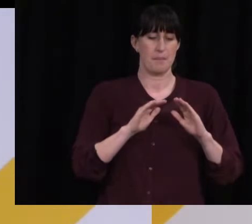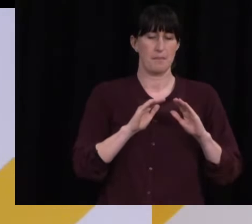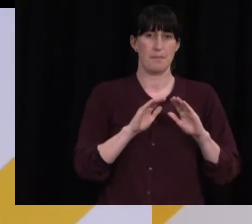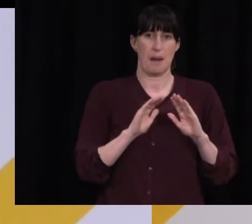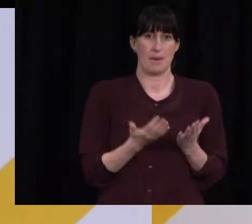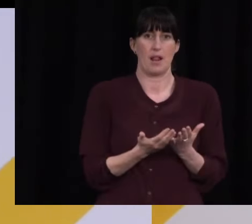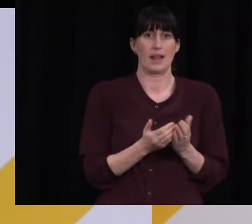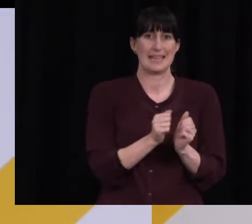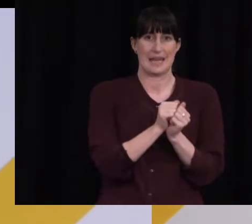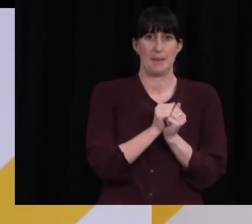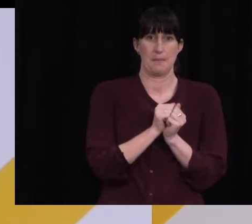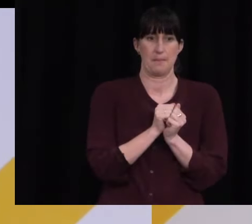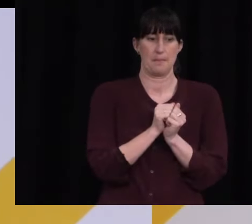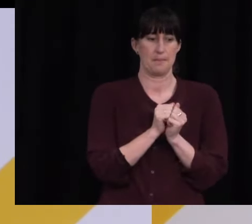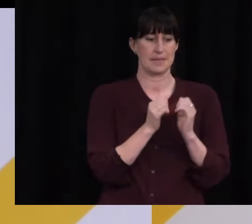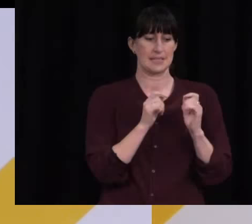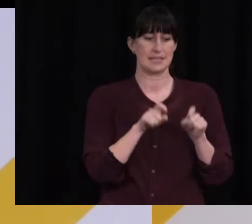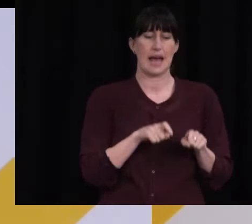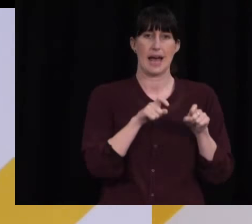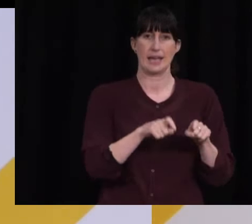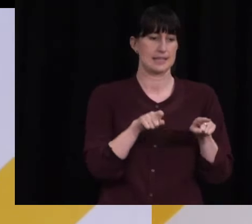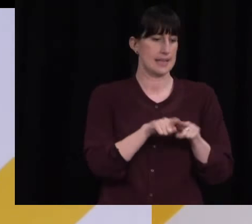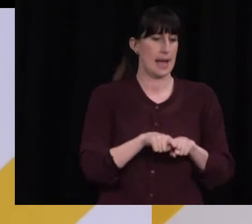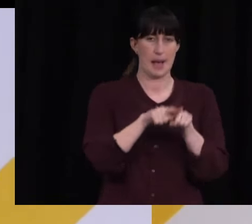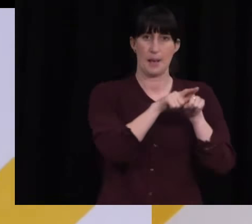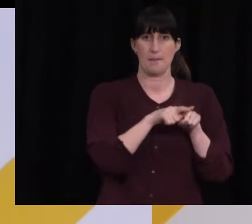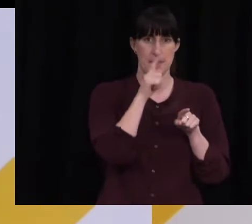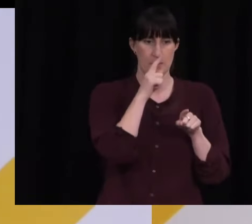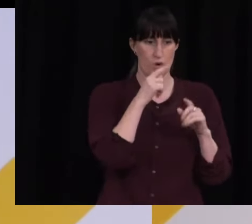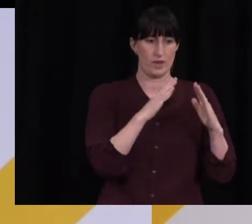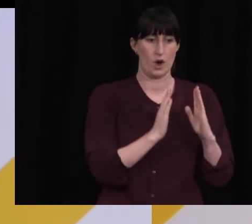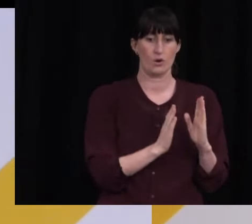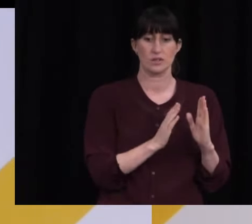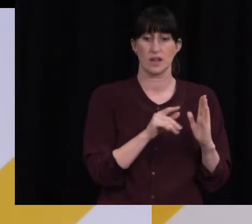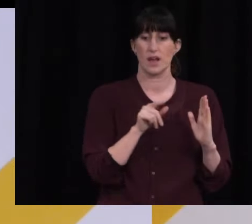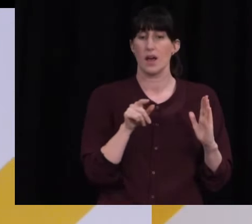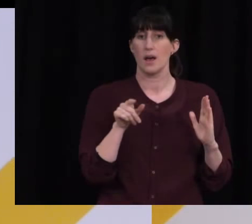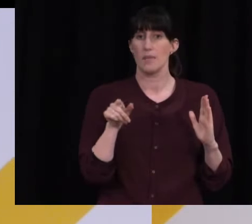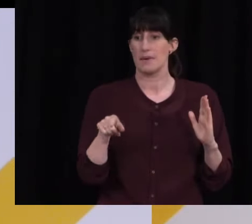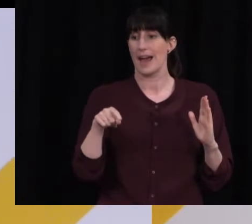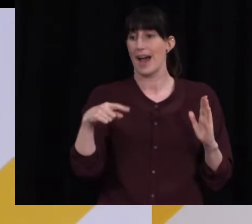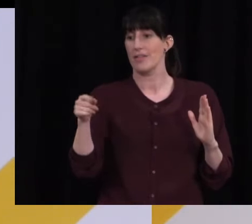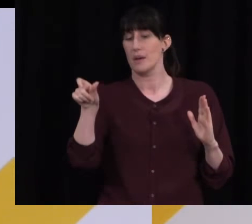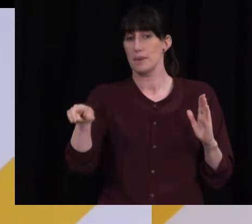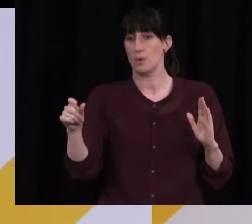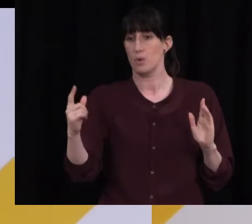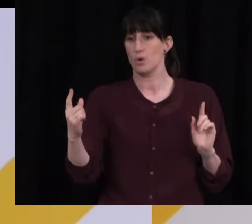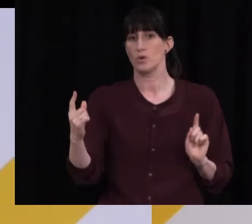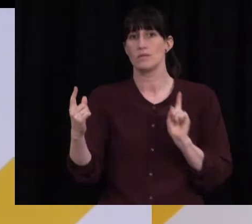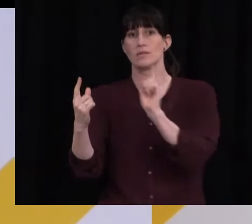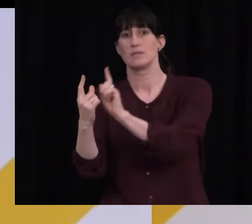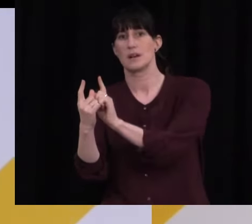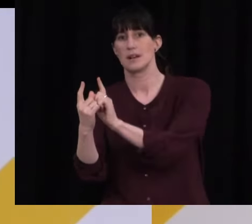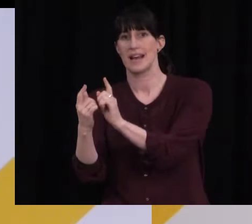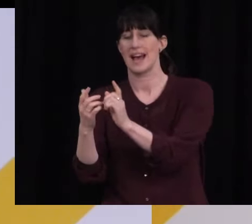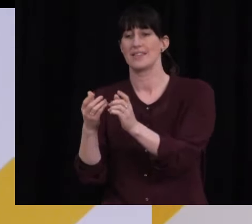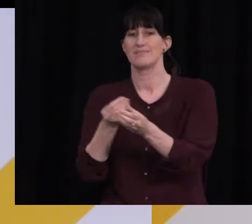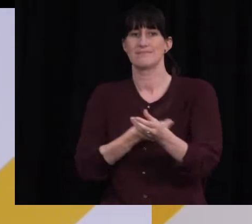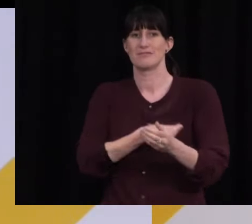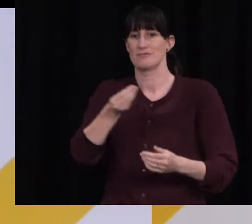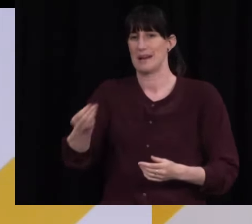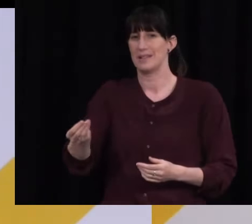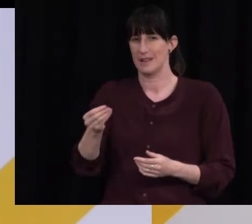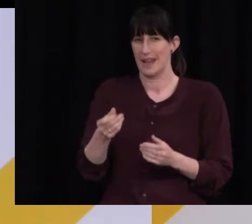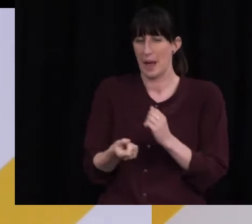with secondary household members, so they might be considered to be part of your household even if they don't reside with you, and that's where we've often seen some